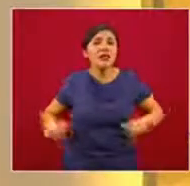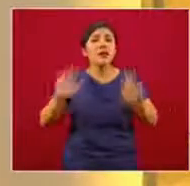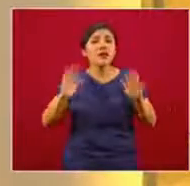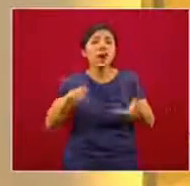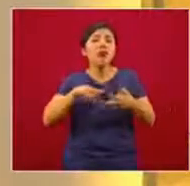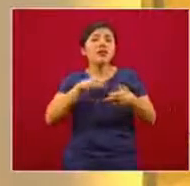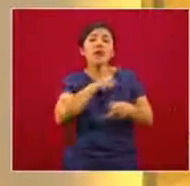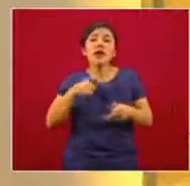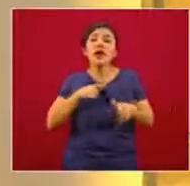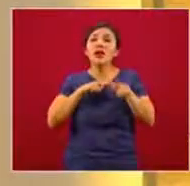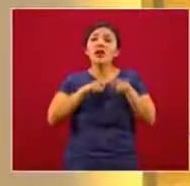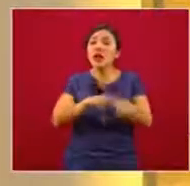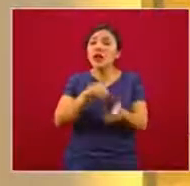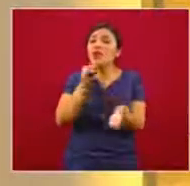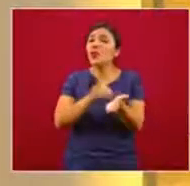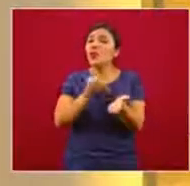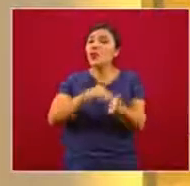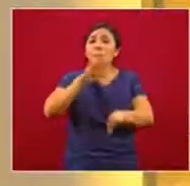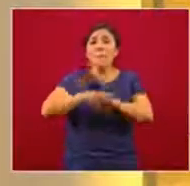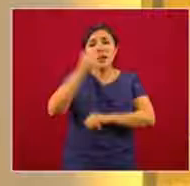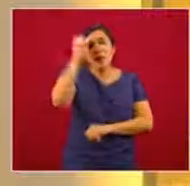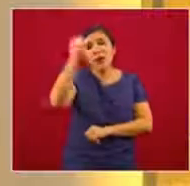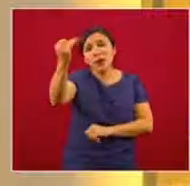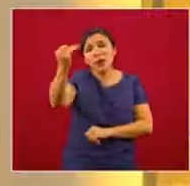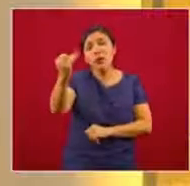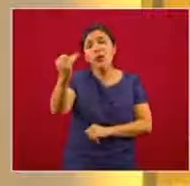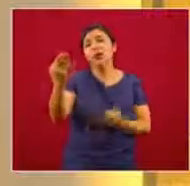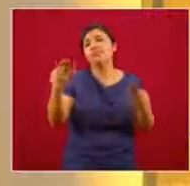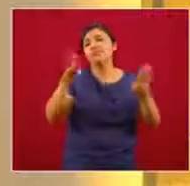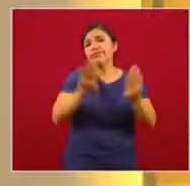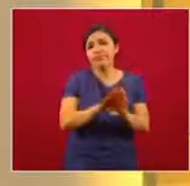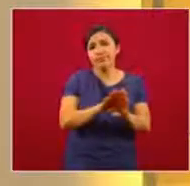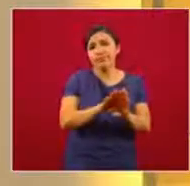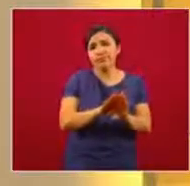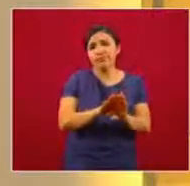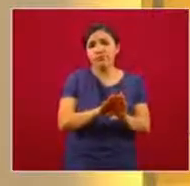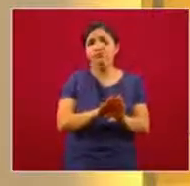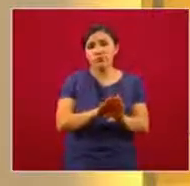decision making on activities that will be kept